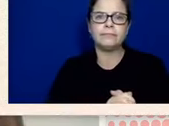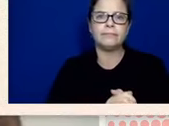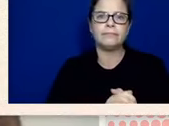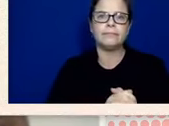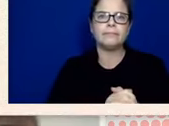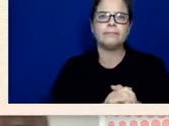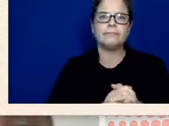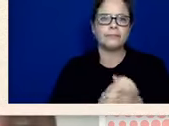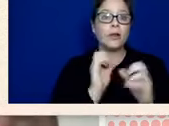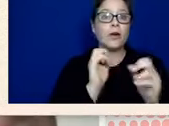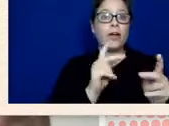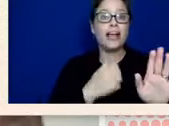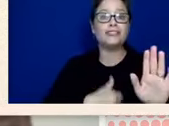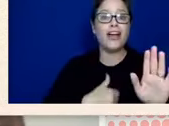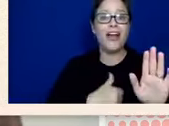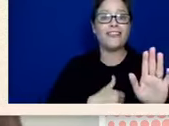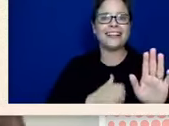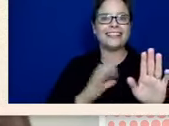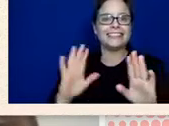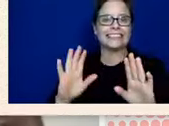oh, sorry about that.